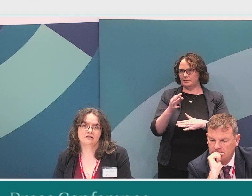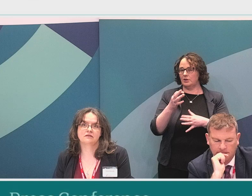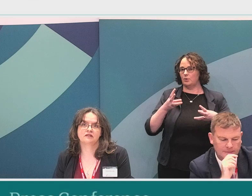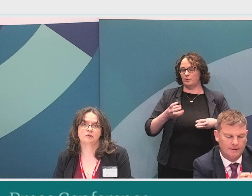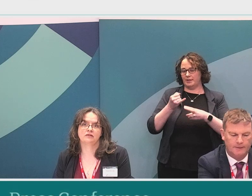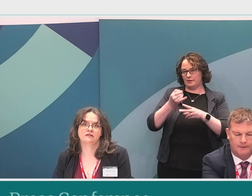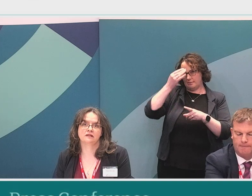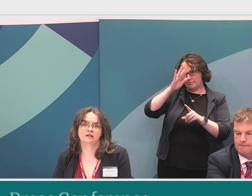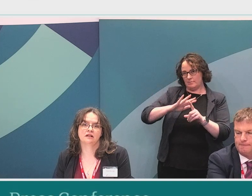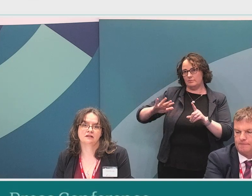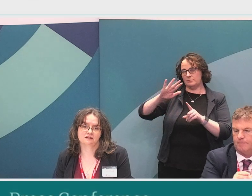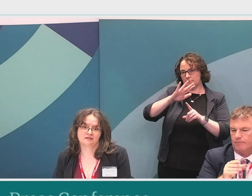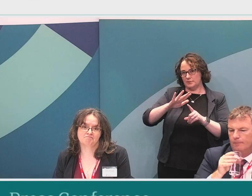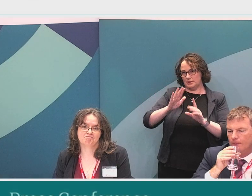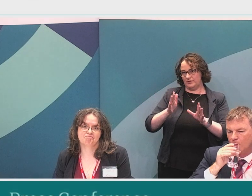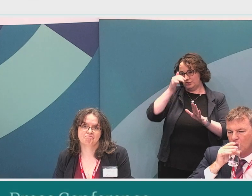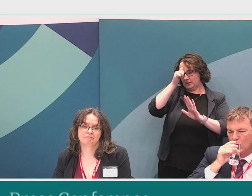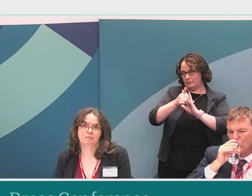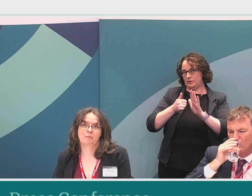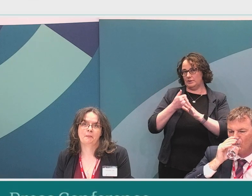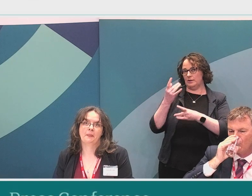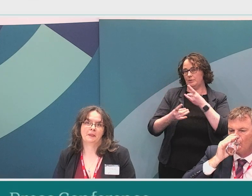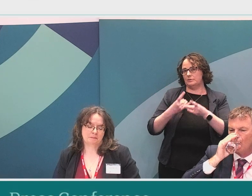Ireland experiencing this.